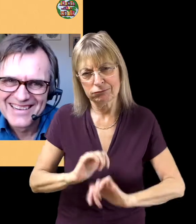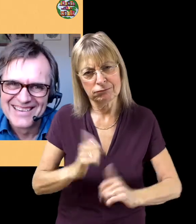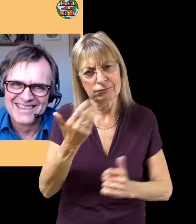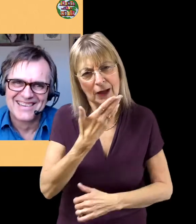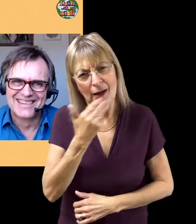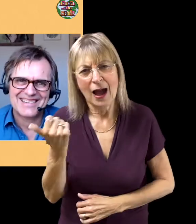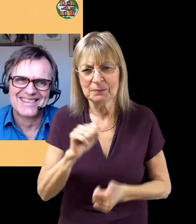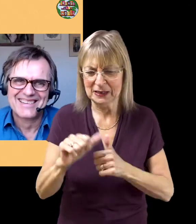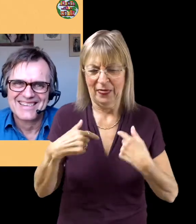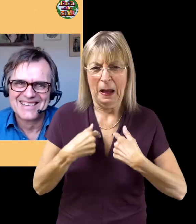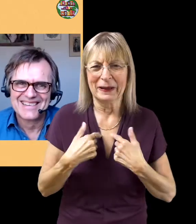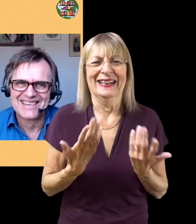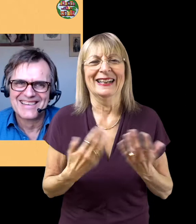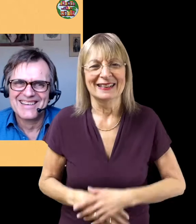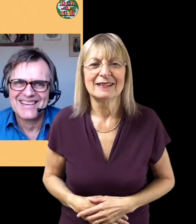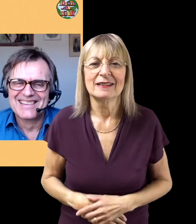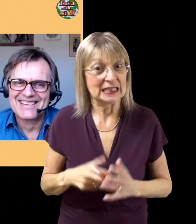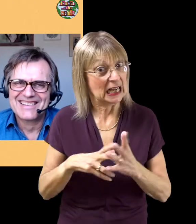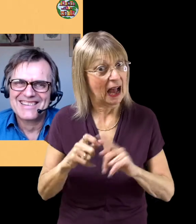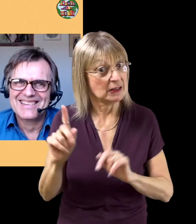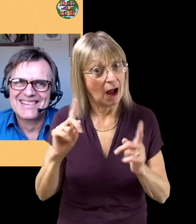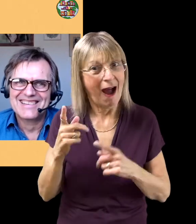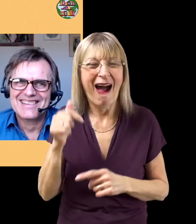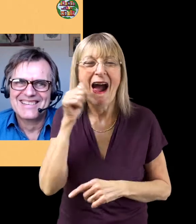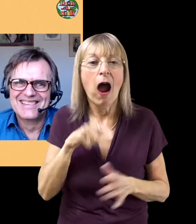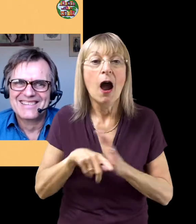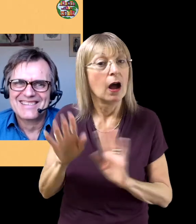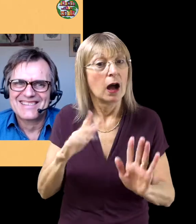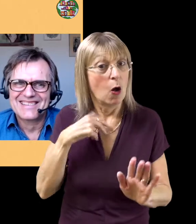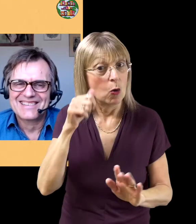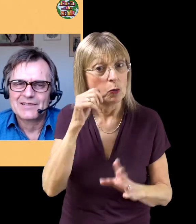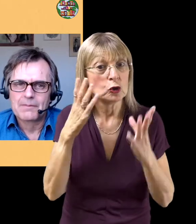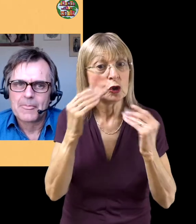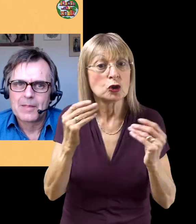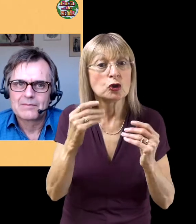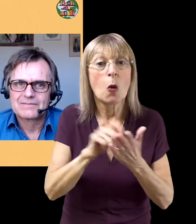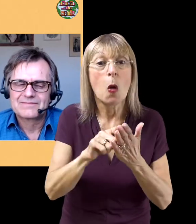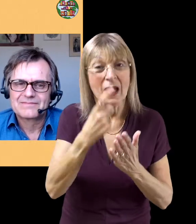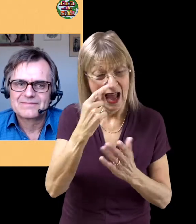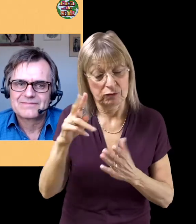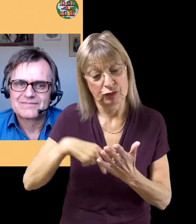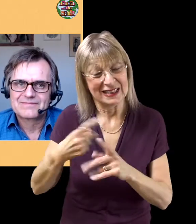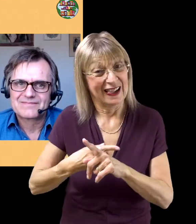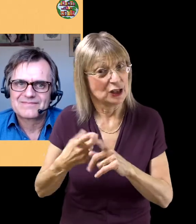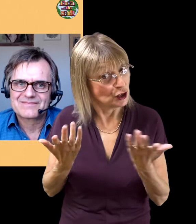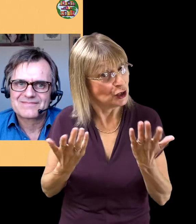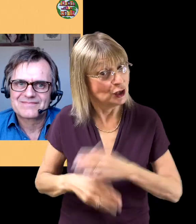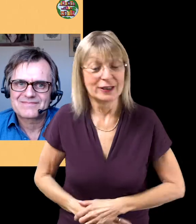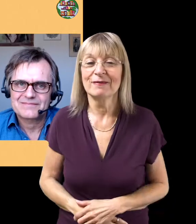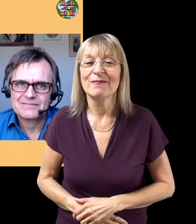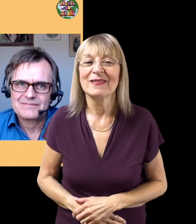well behaved. You're so much nicer than I am. And David can't get away with it because I think most Dutch authors are able to